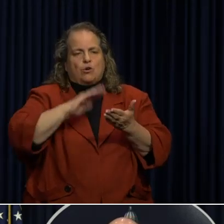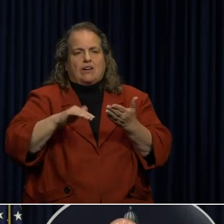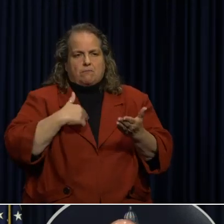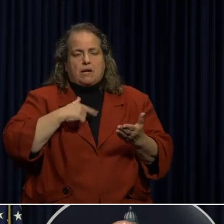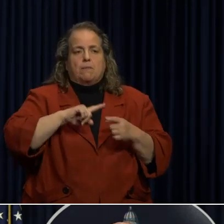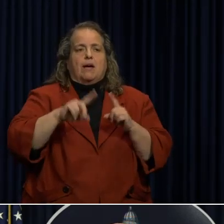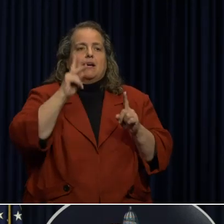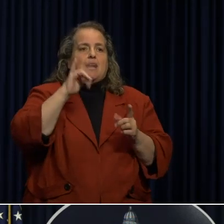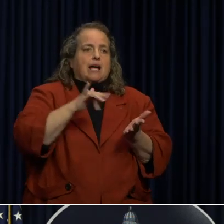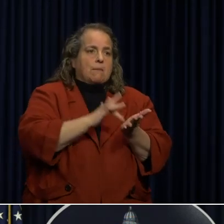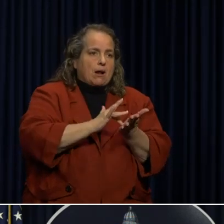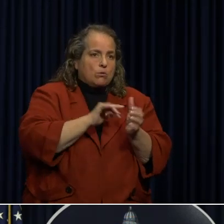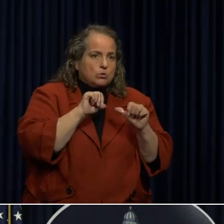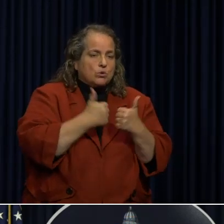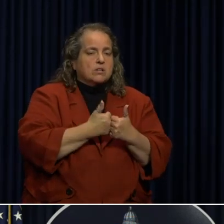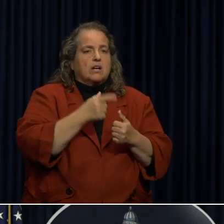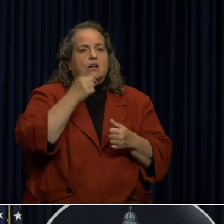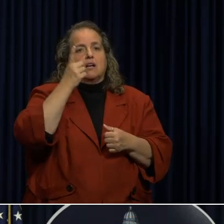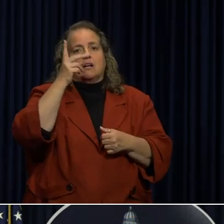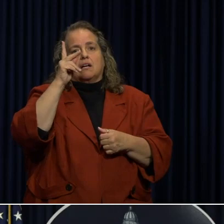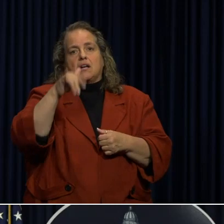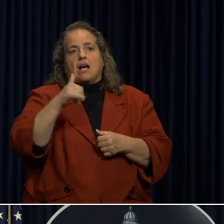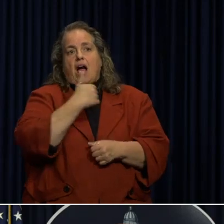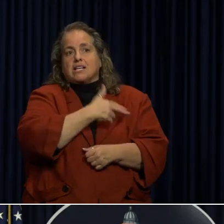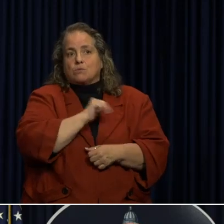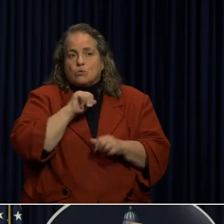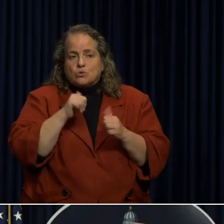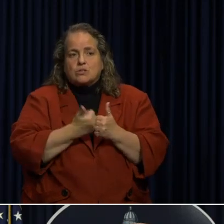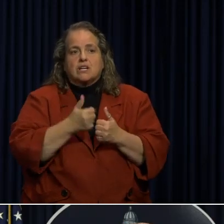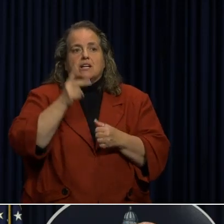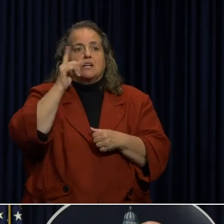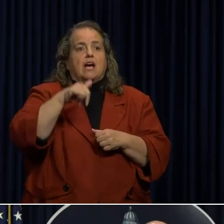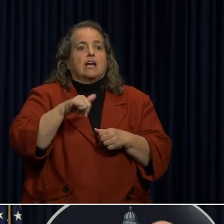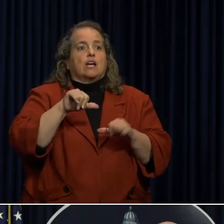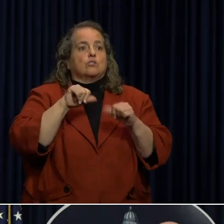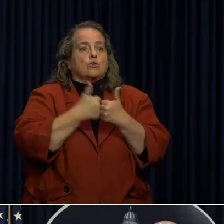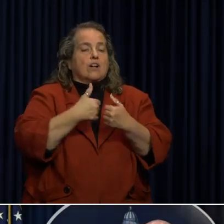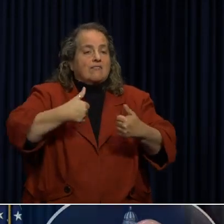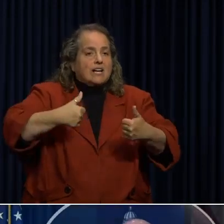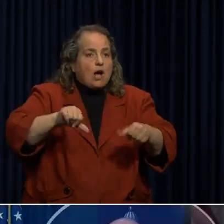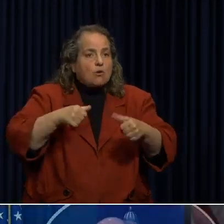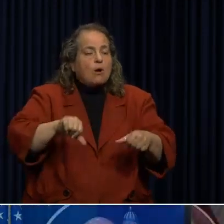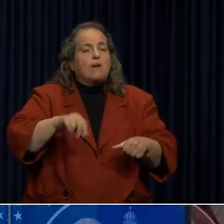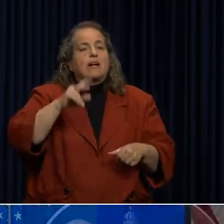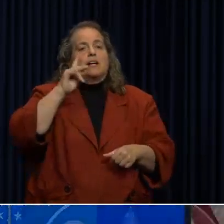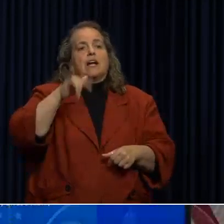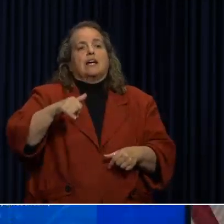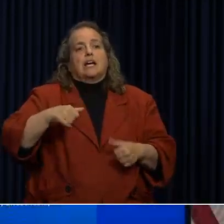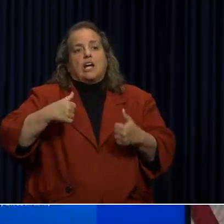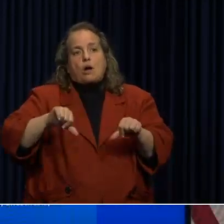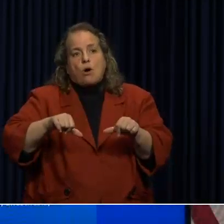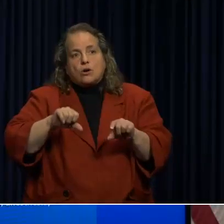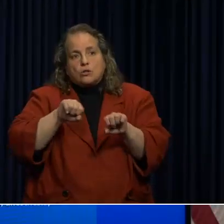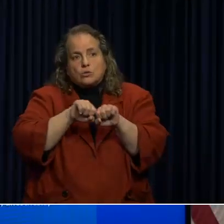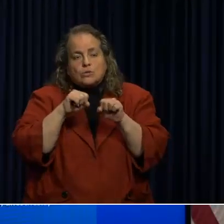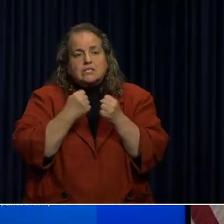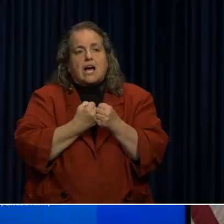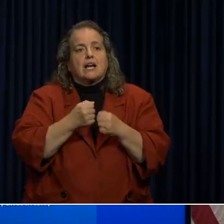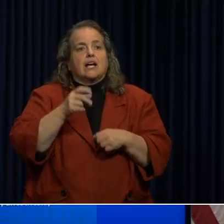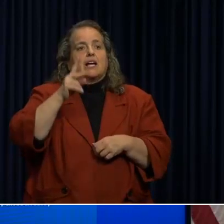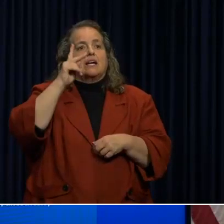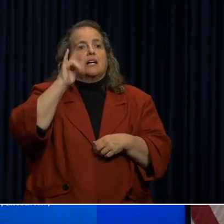Kentucky Hospital Association, Kentucky Association of Chiropractors, Kentucky Chiropractic Society, the